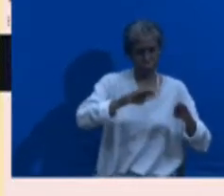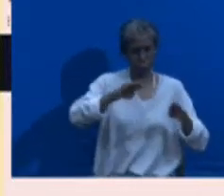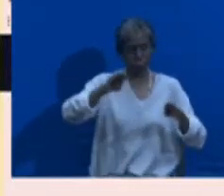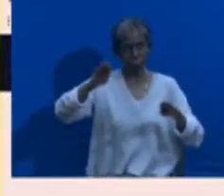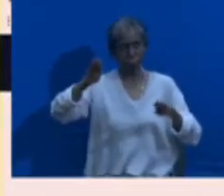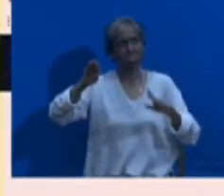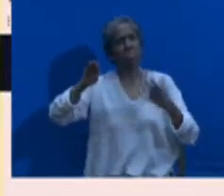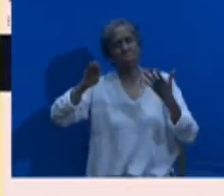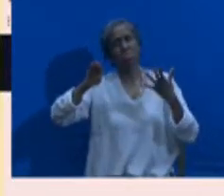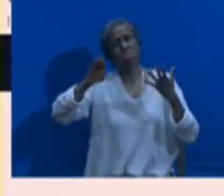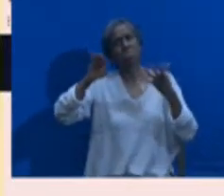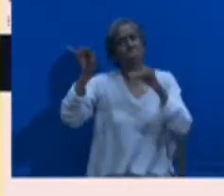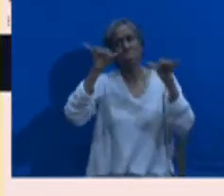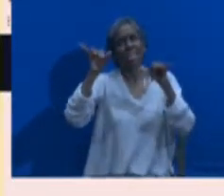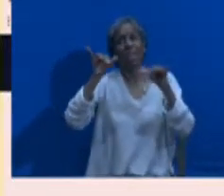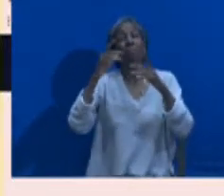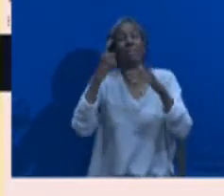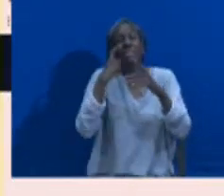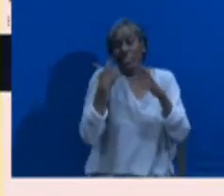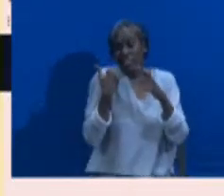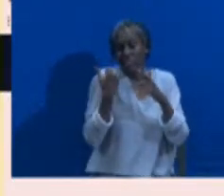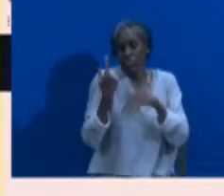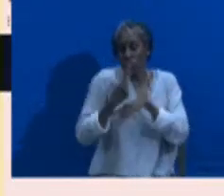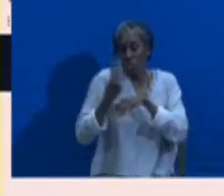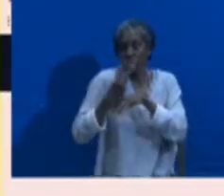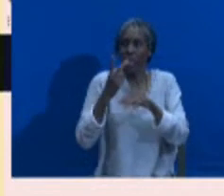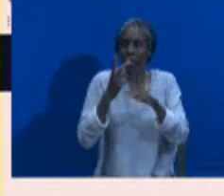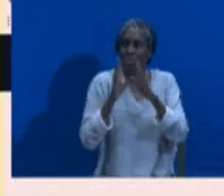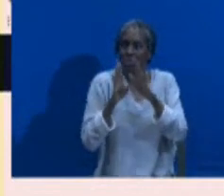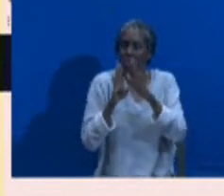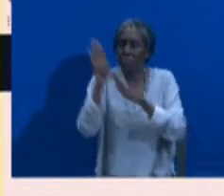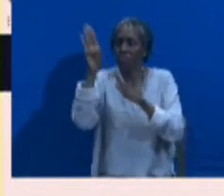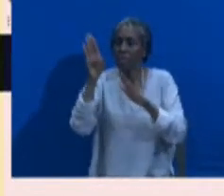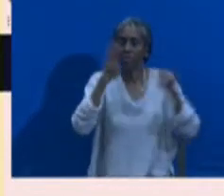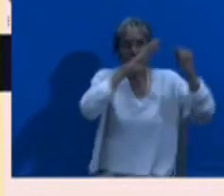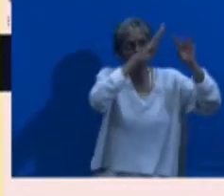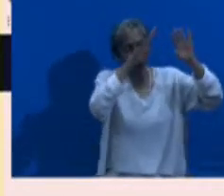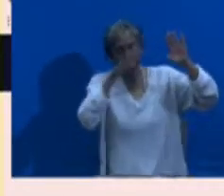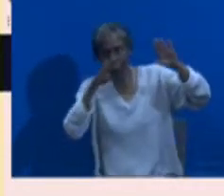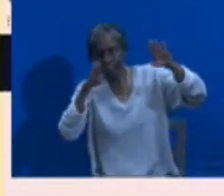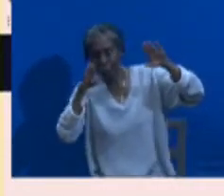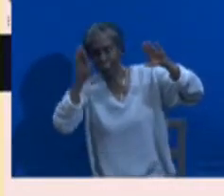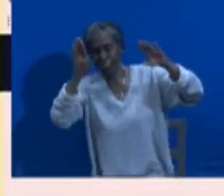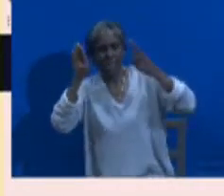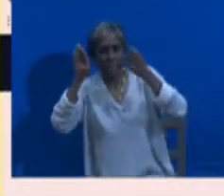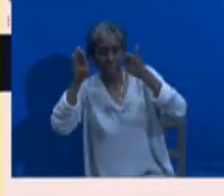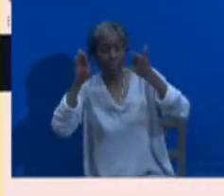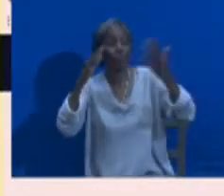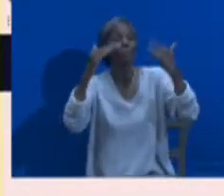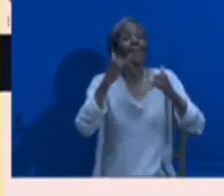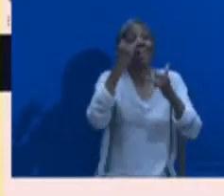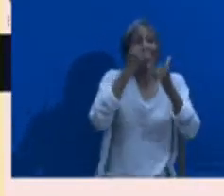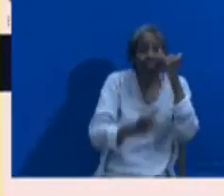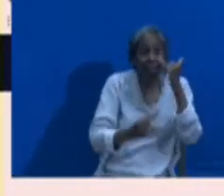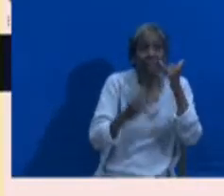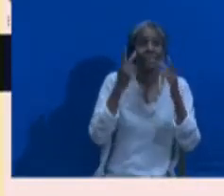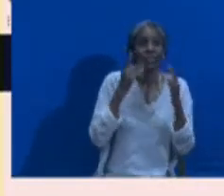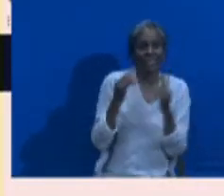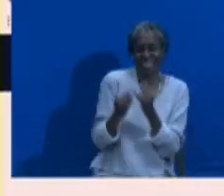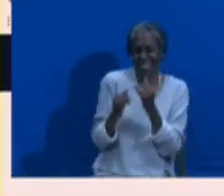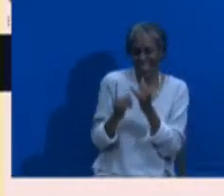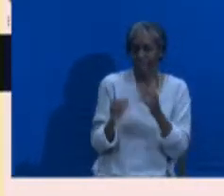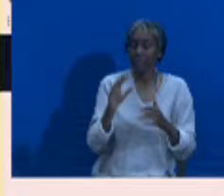slight uptick in the last day or two. And the others, the last one I'll show you is the lab